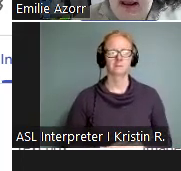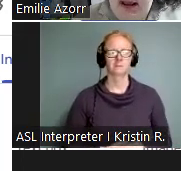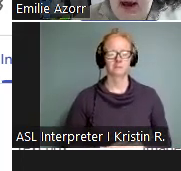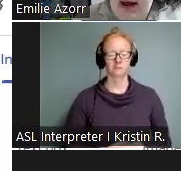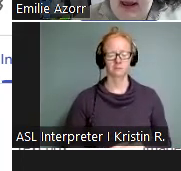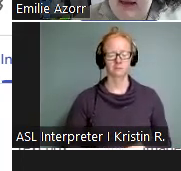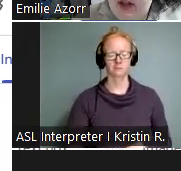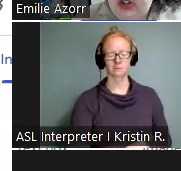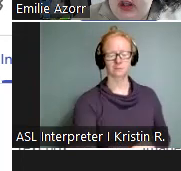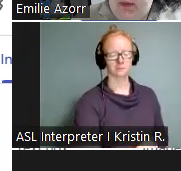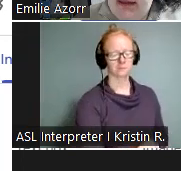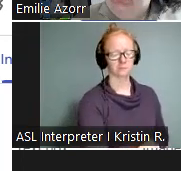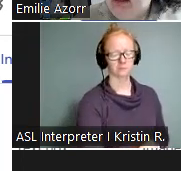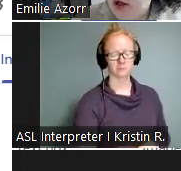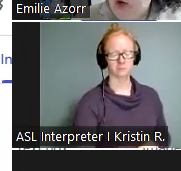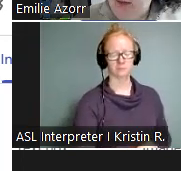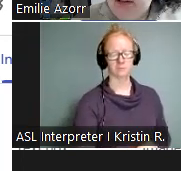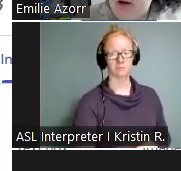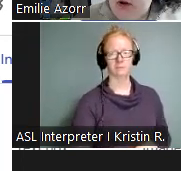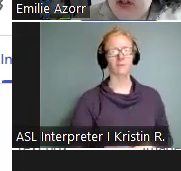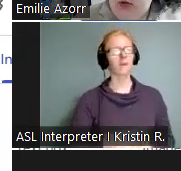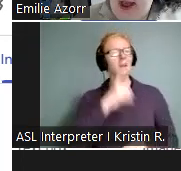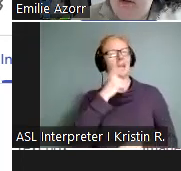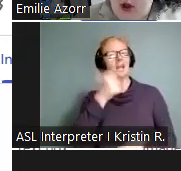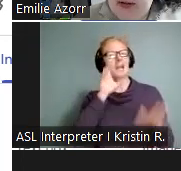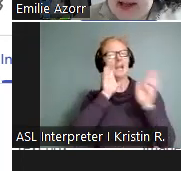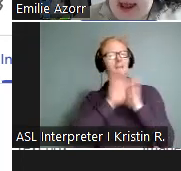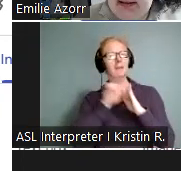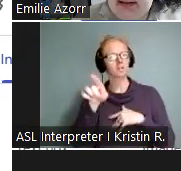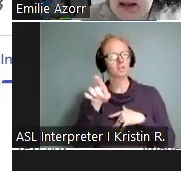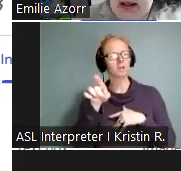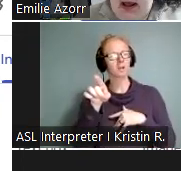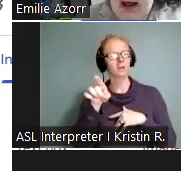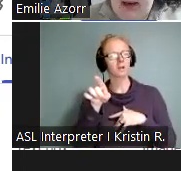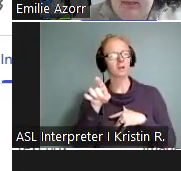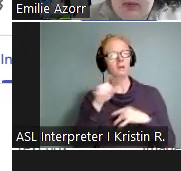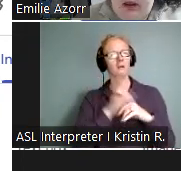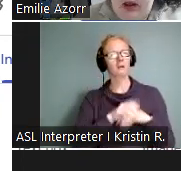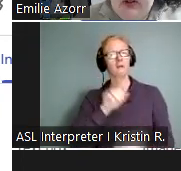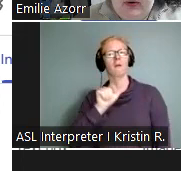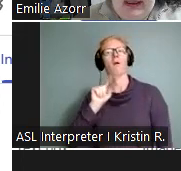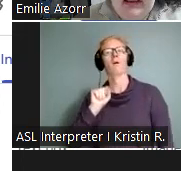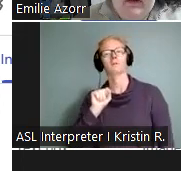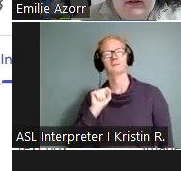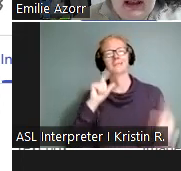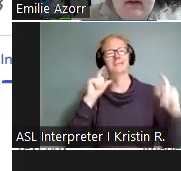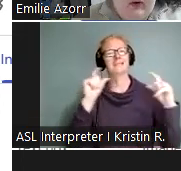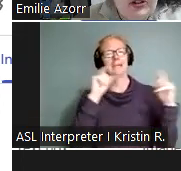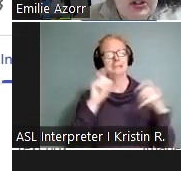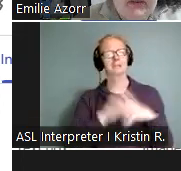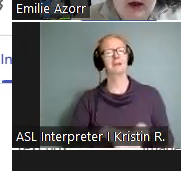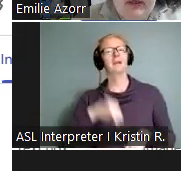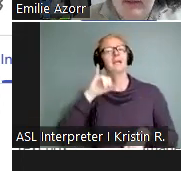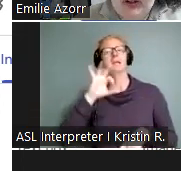Also, for any image that you might see on our website, we do have alt text. So in case folks